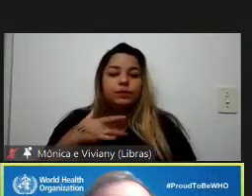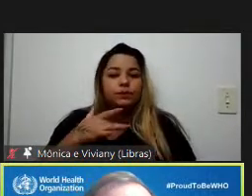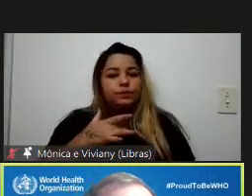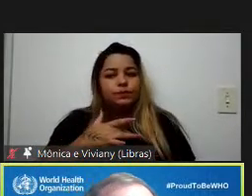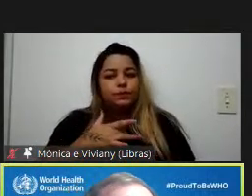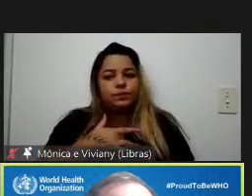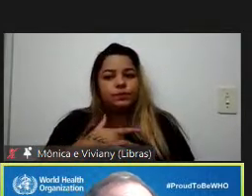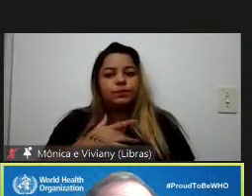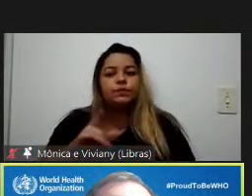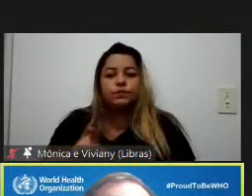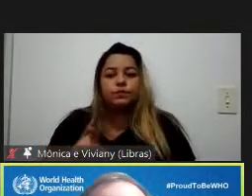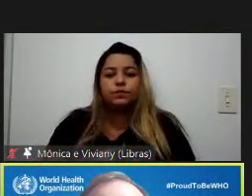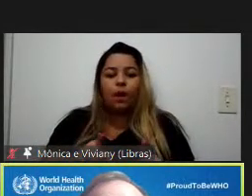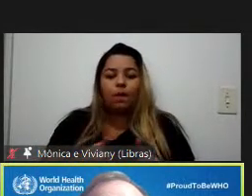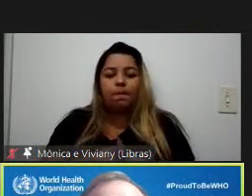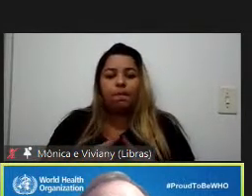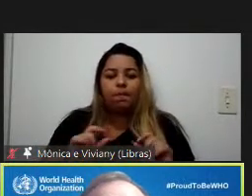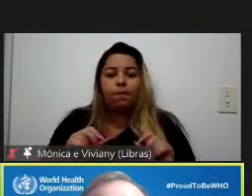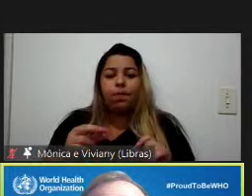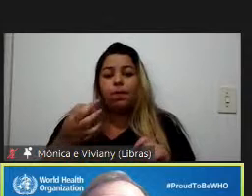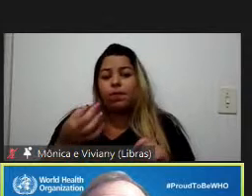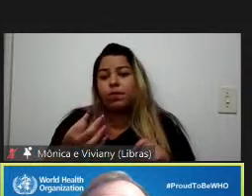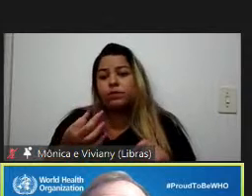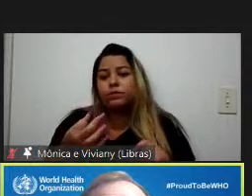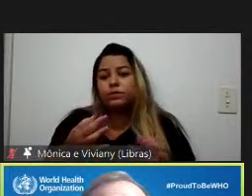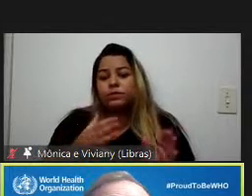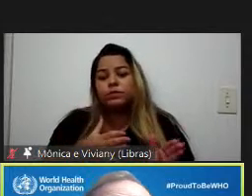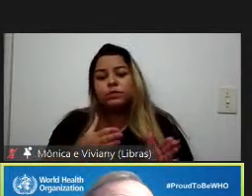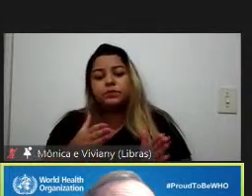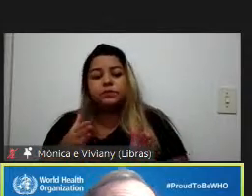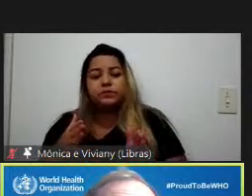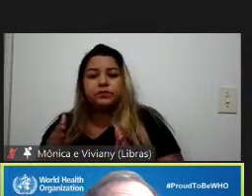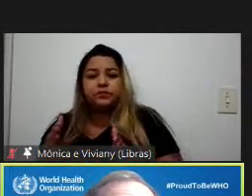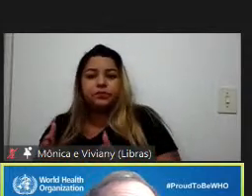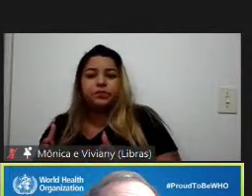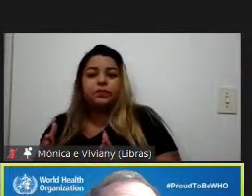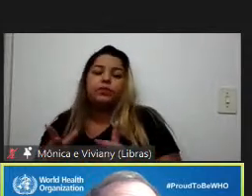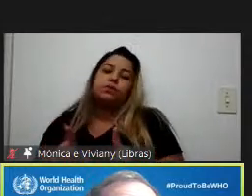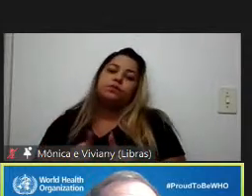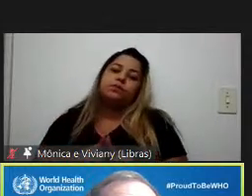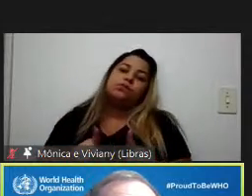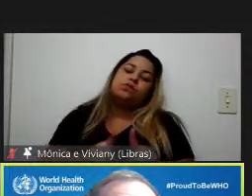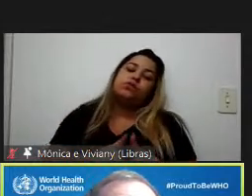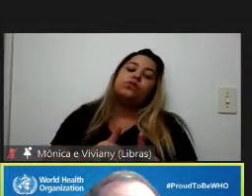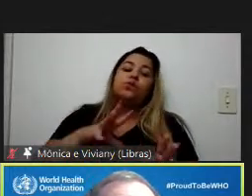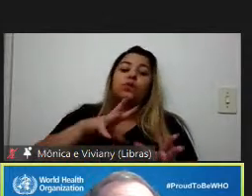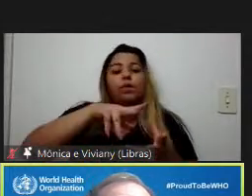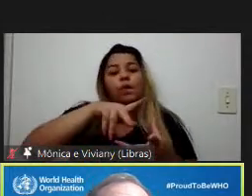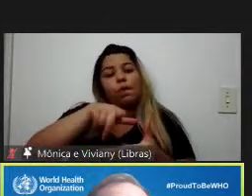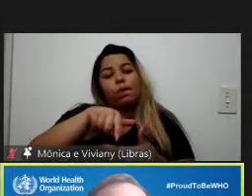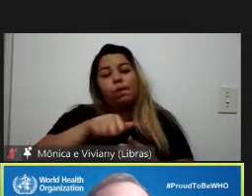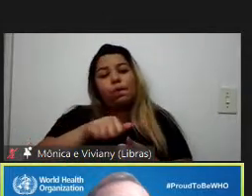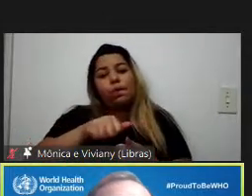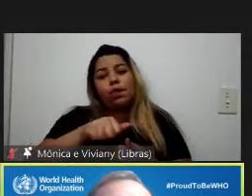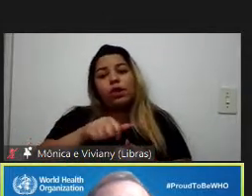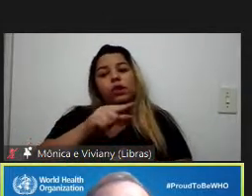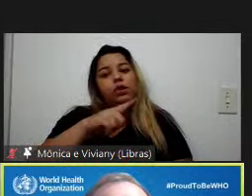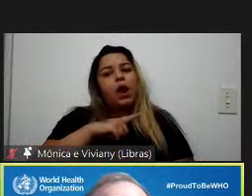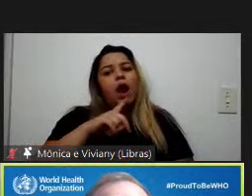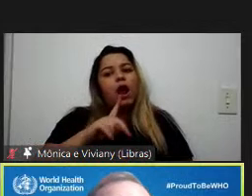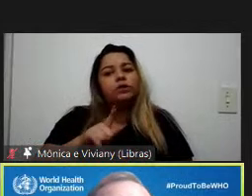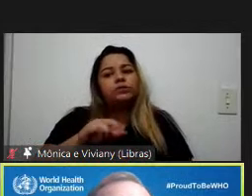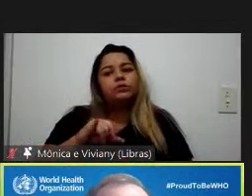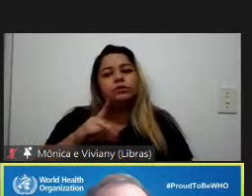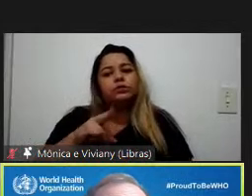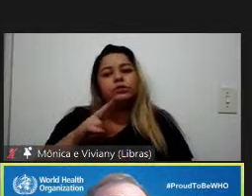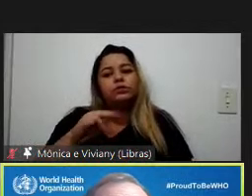building blocks of universal health coverage. First of all, the leadership and the governance. So we need to have